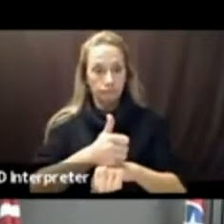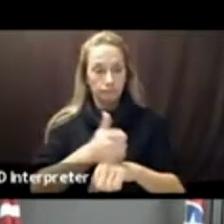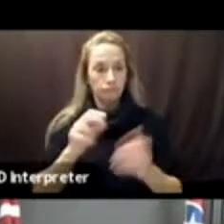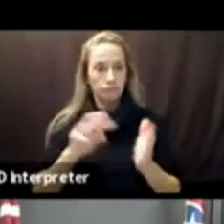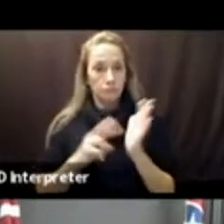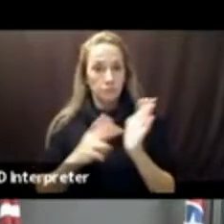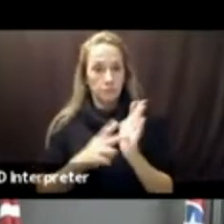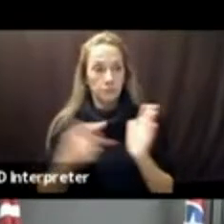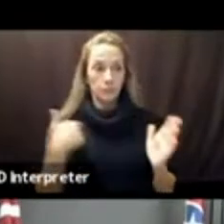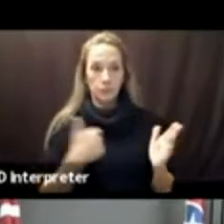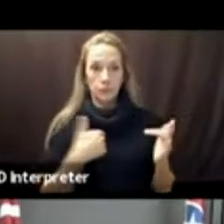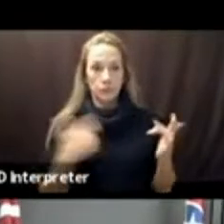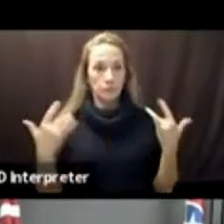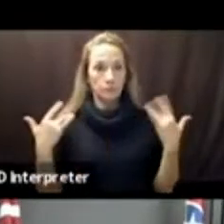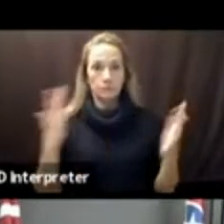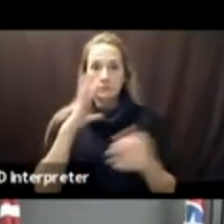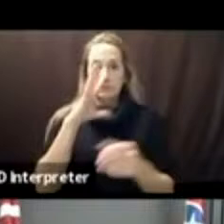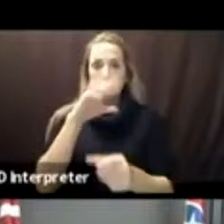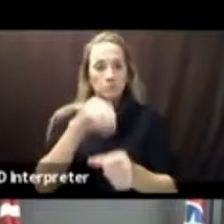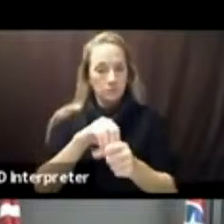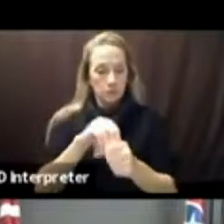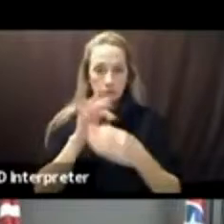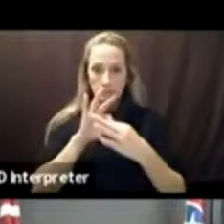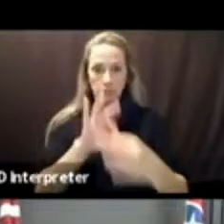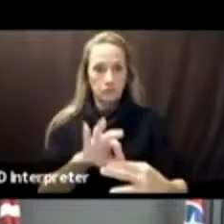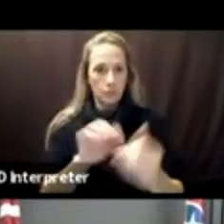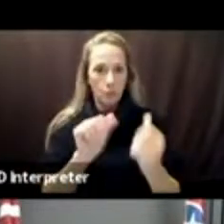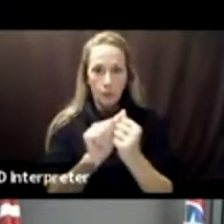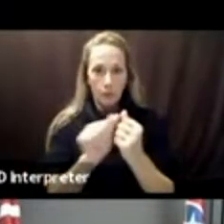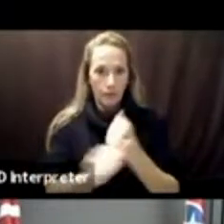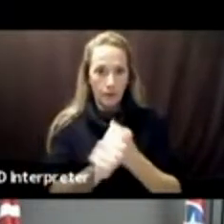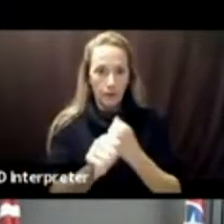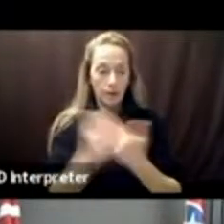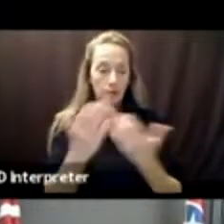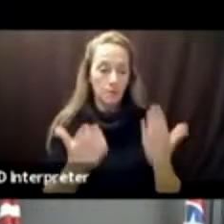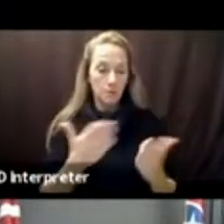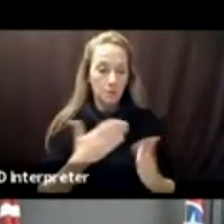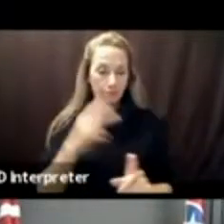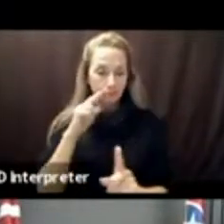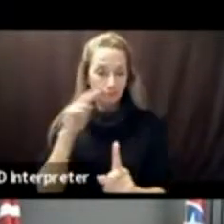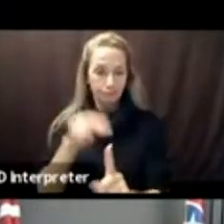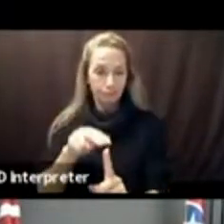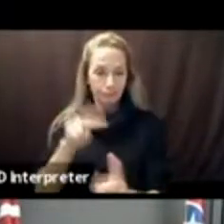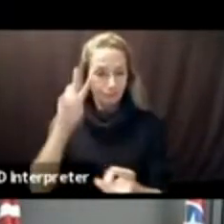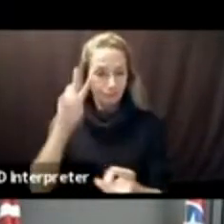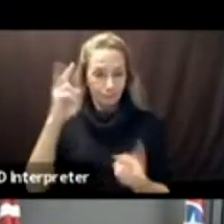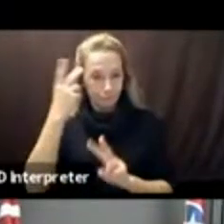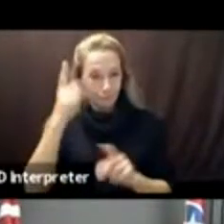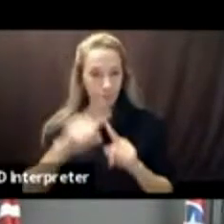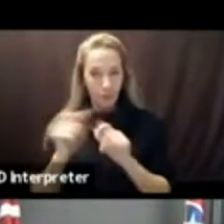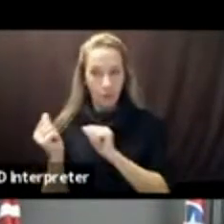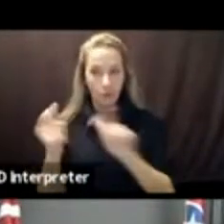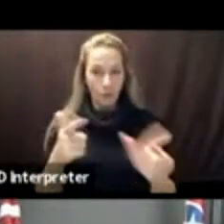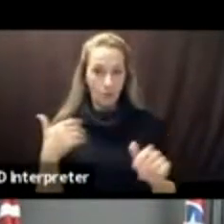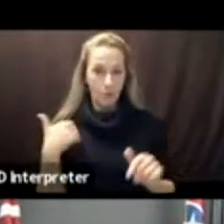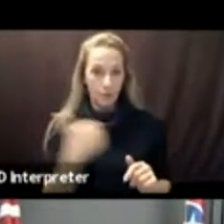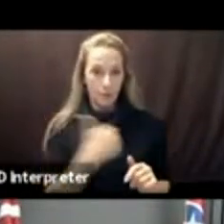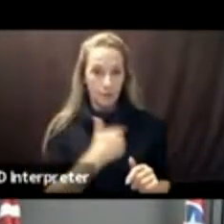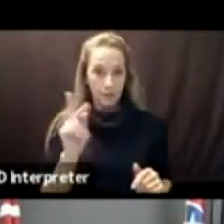nothing to do with that. Now, my perception, again, it might be wrong, is that all members of the Knox